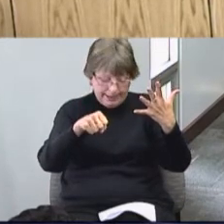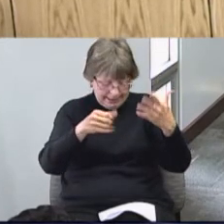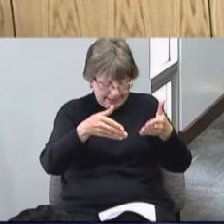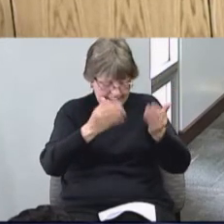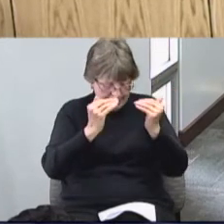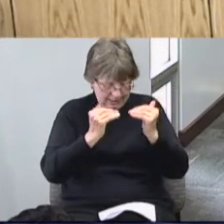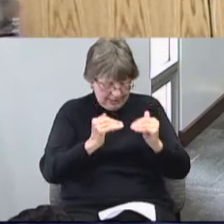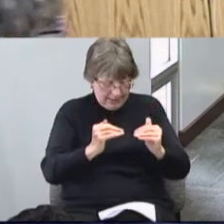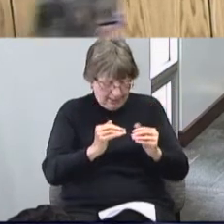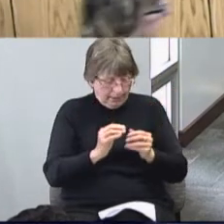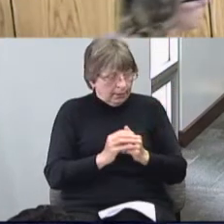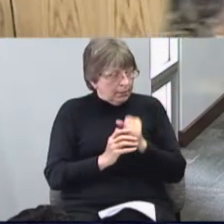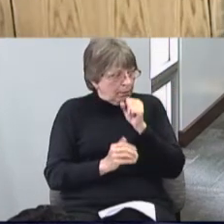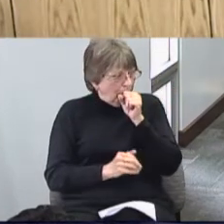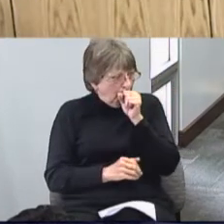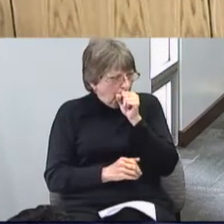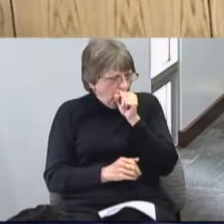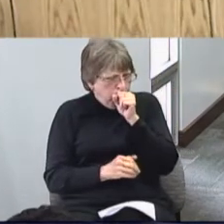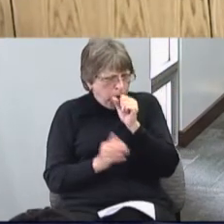Yes. Next item, please.